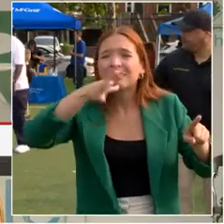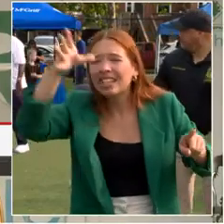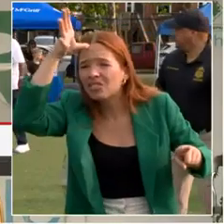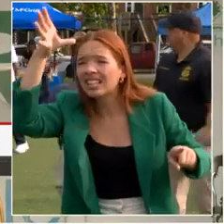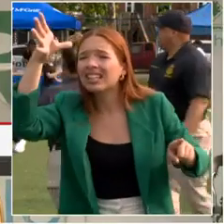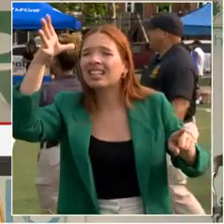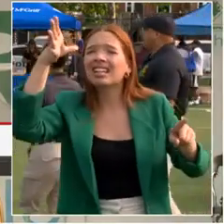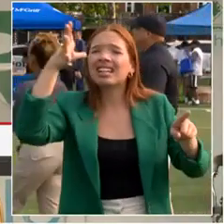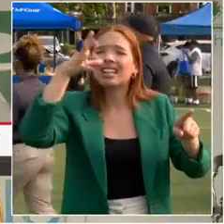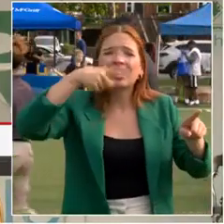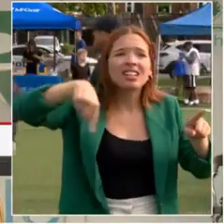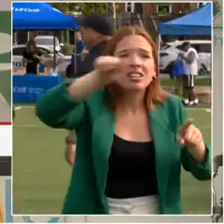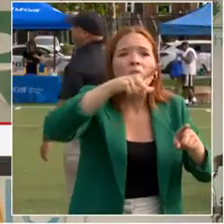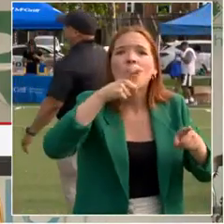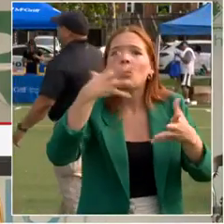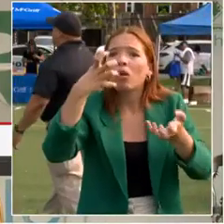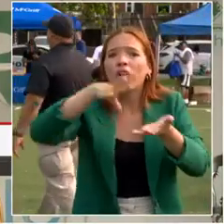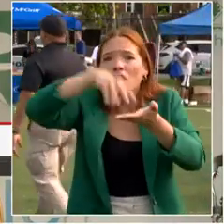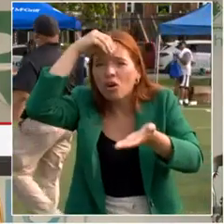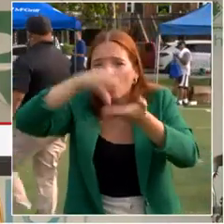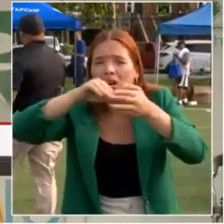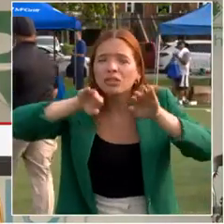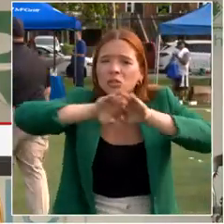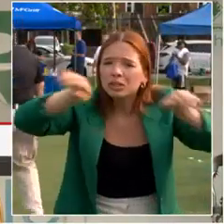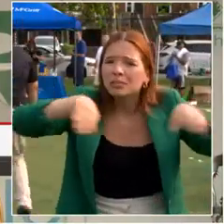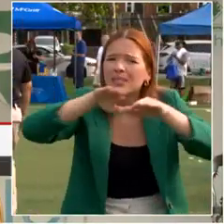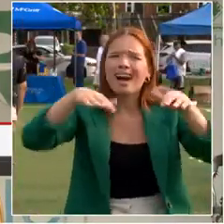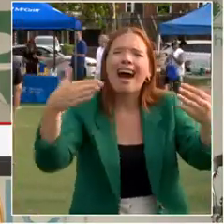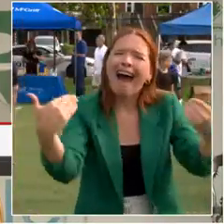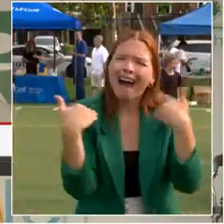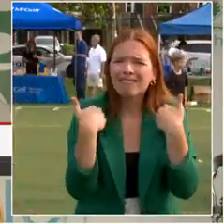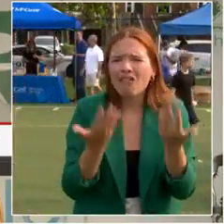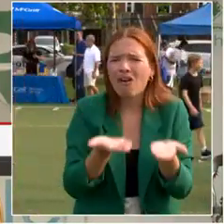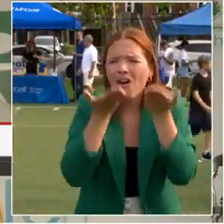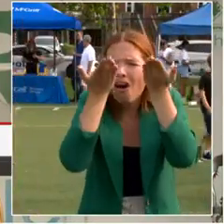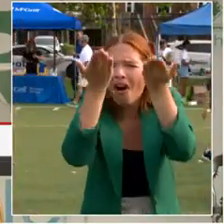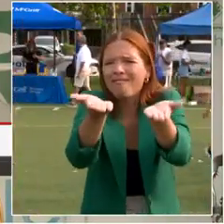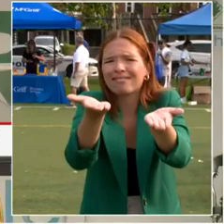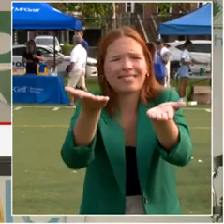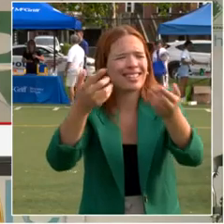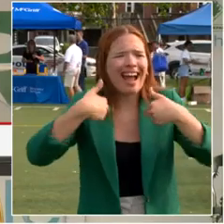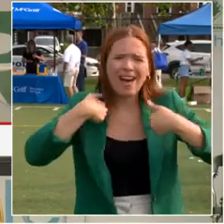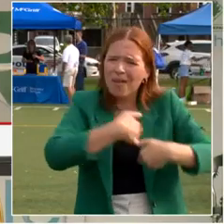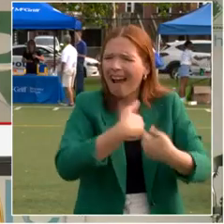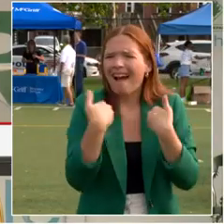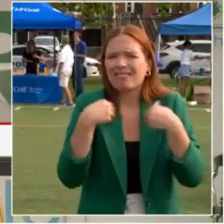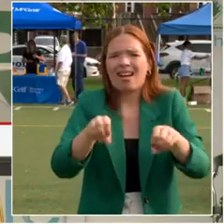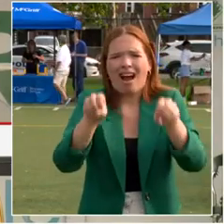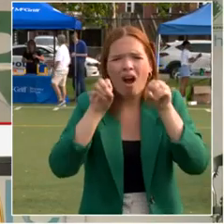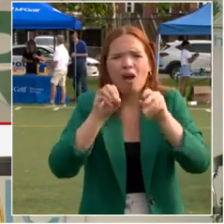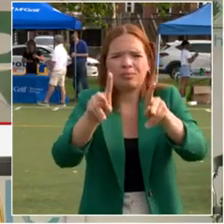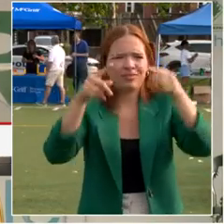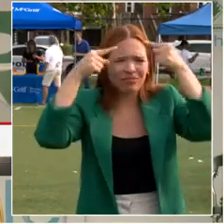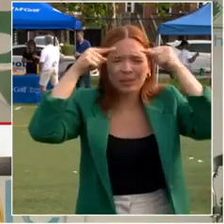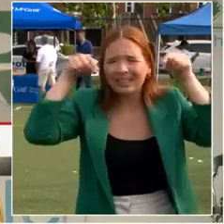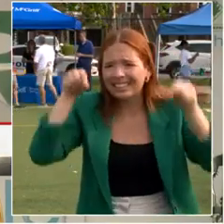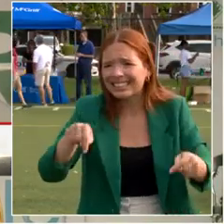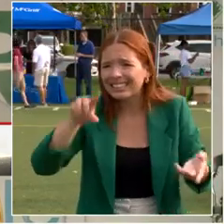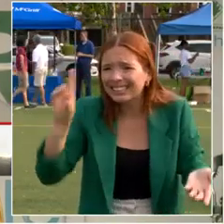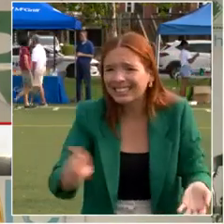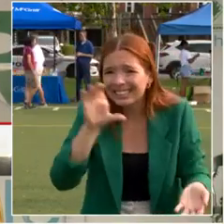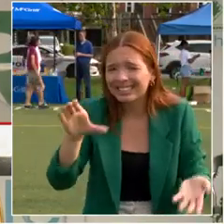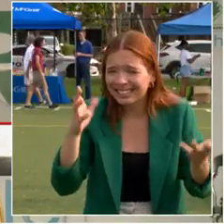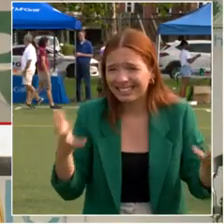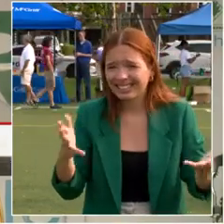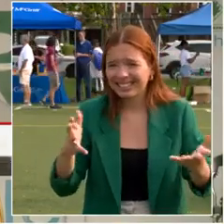you name it, you think of it, we will make sure that you have these opportunities. And we're so grateful for that. We know that recreation